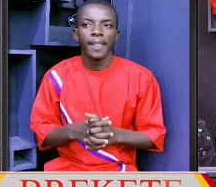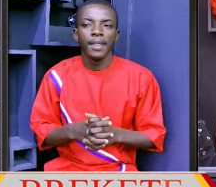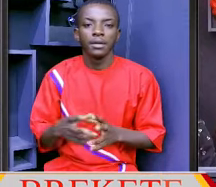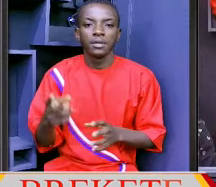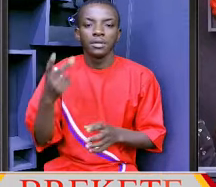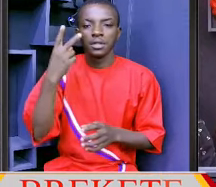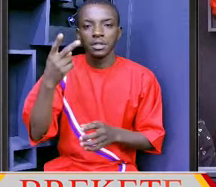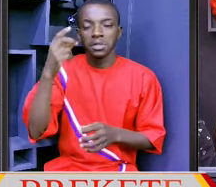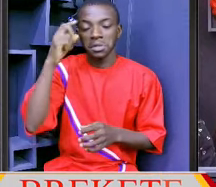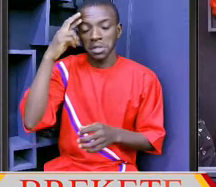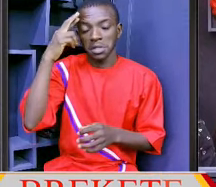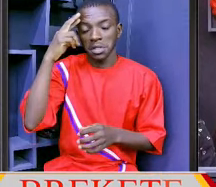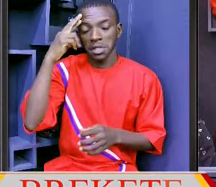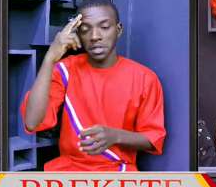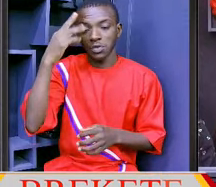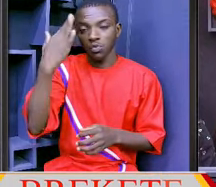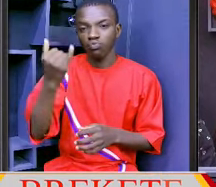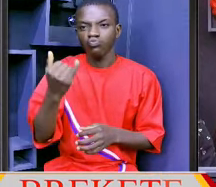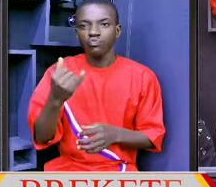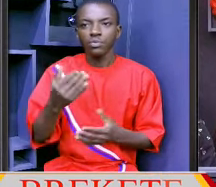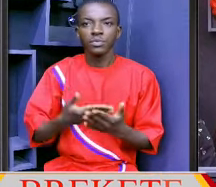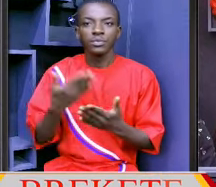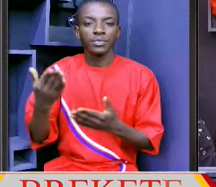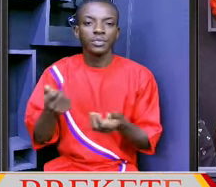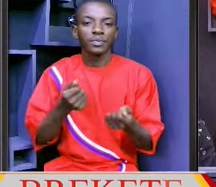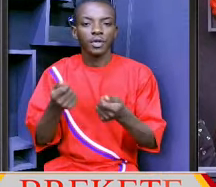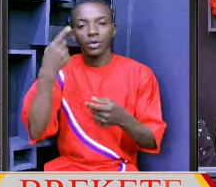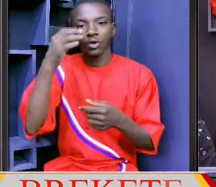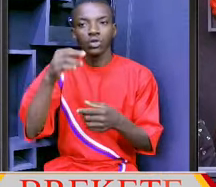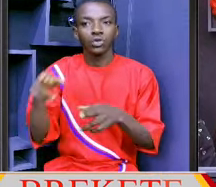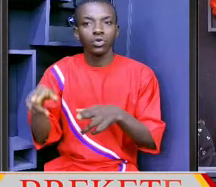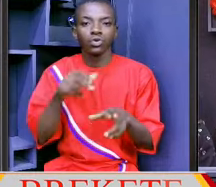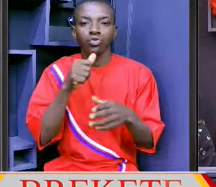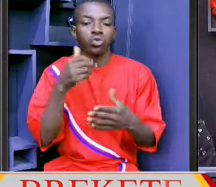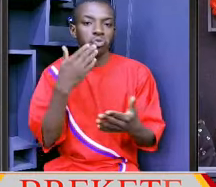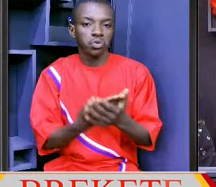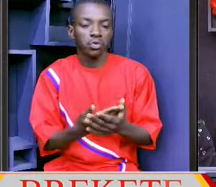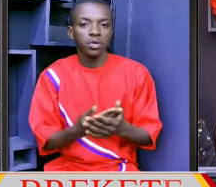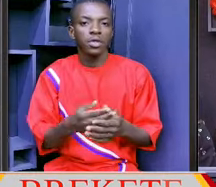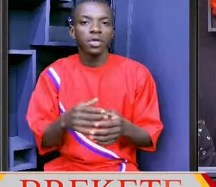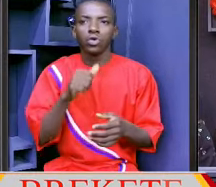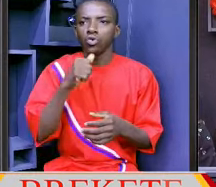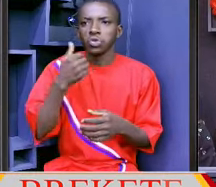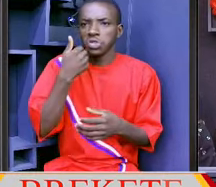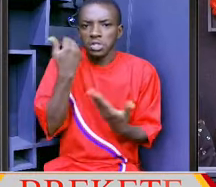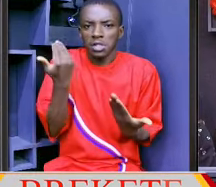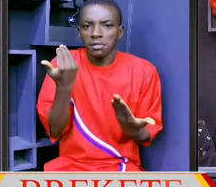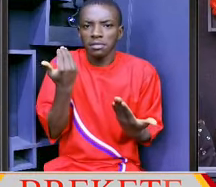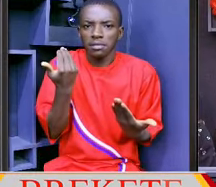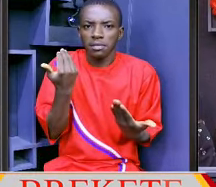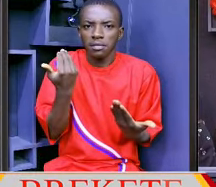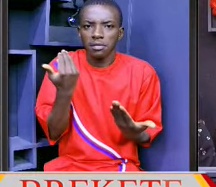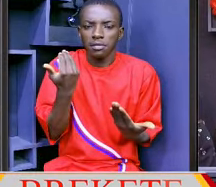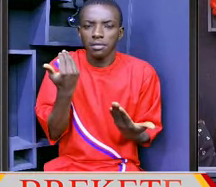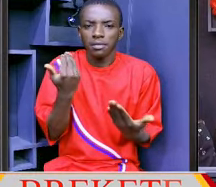You say the reason why we na buy those cars now because road no good. You know shame.